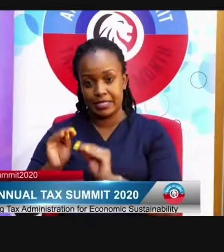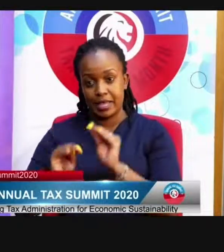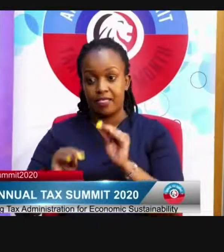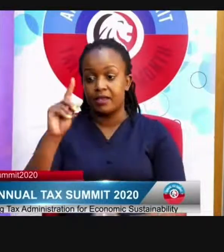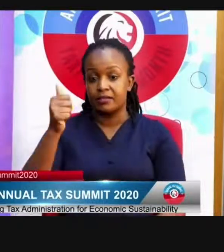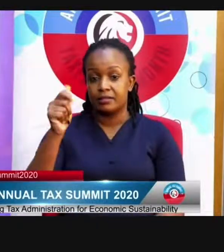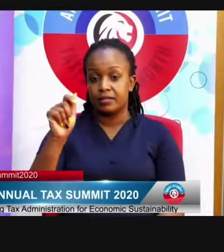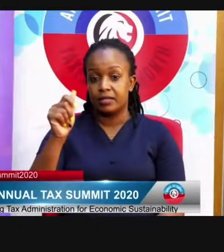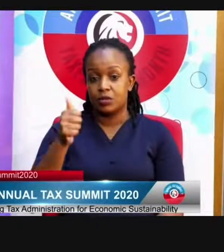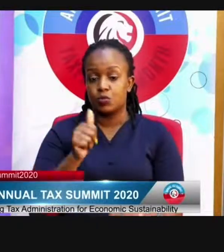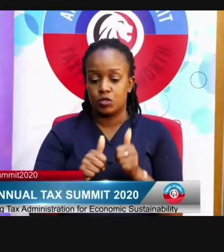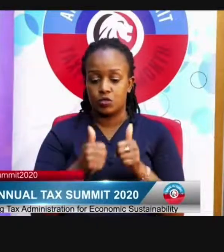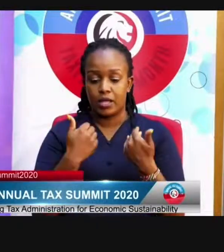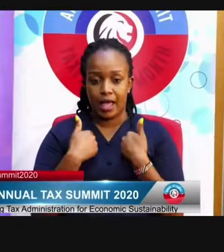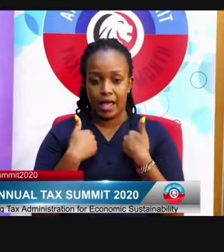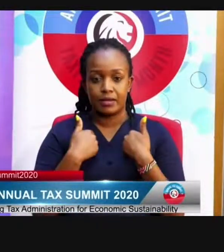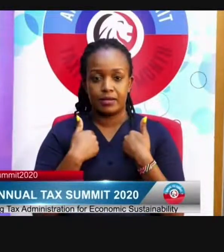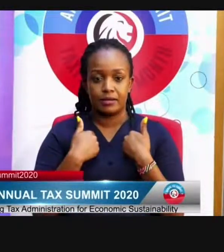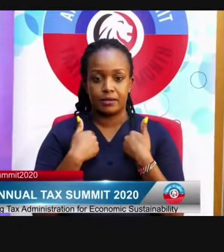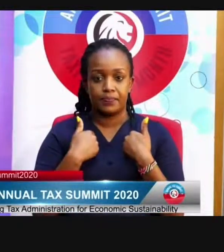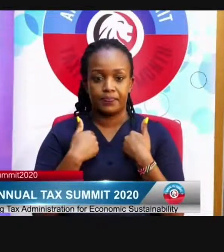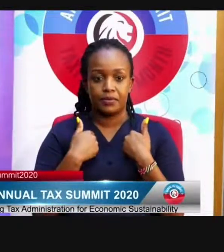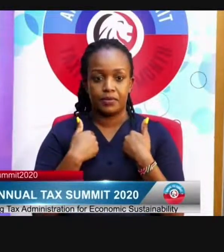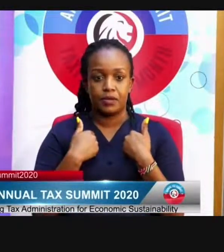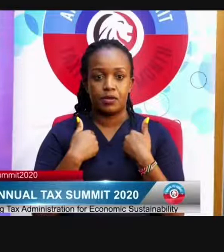are declaring and what they own,